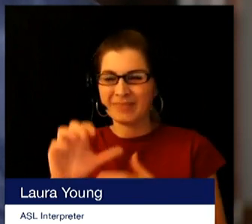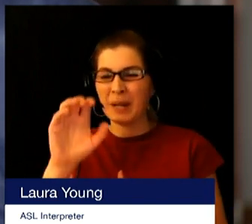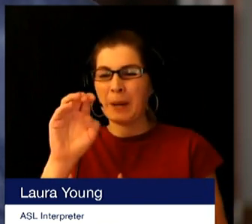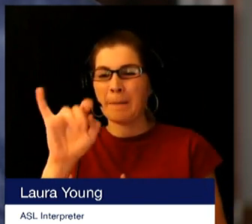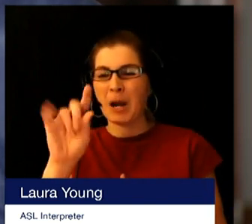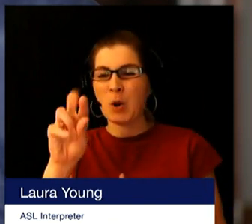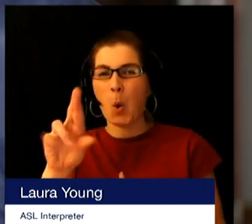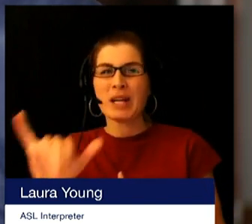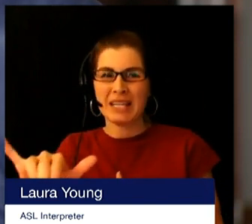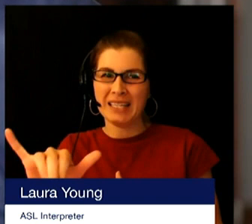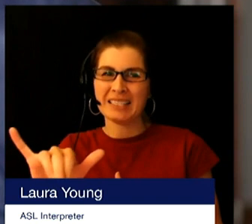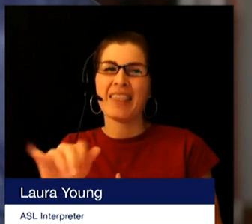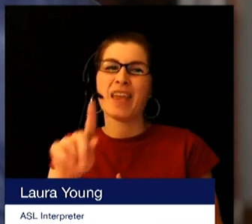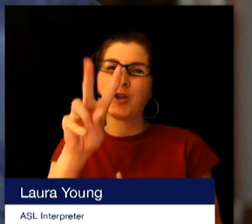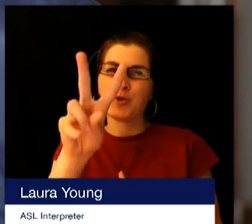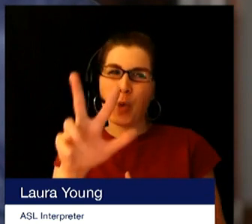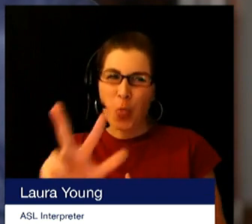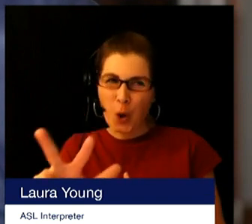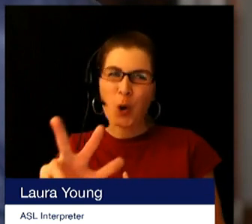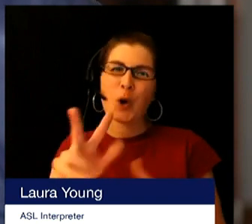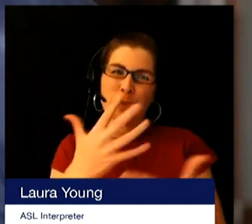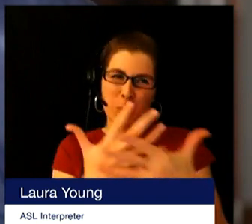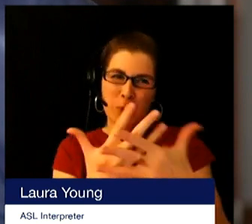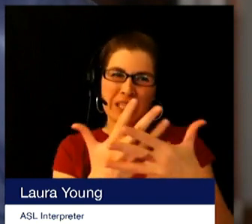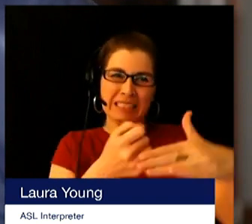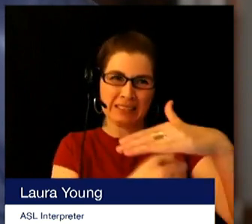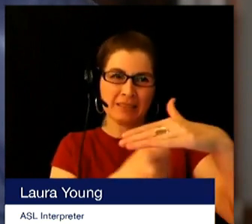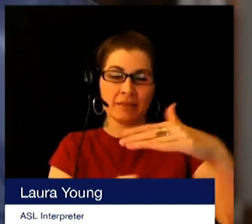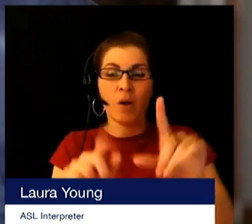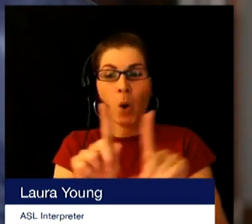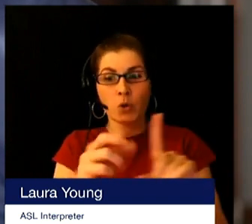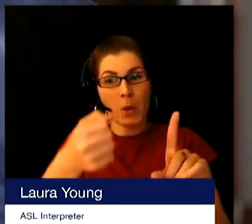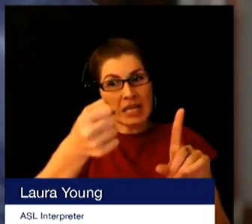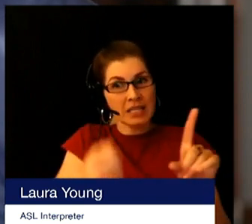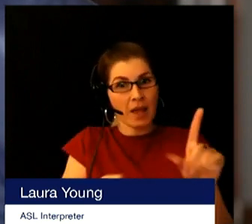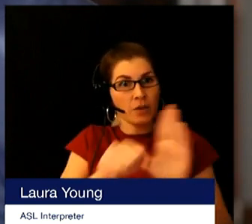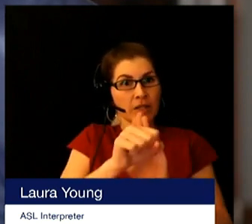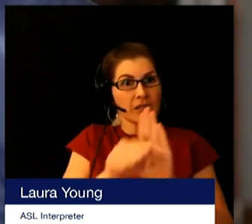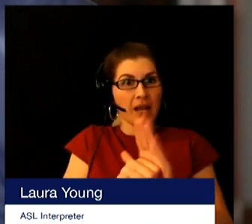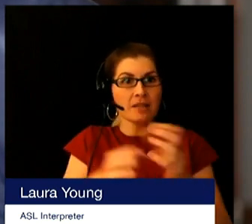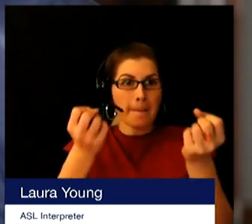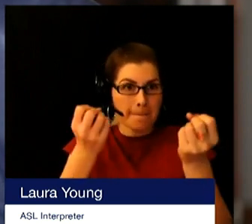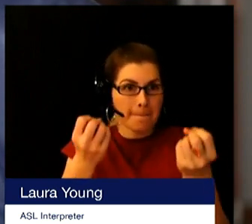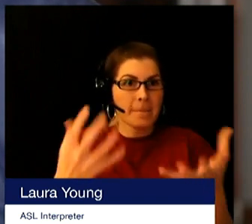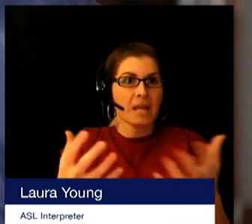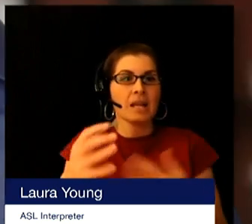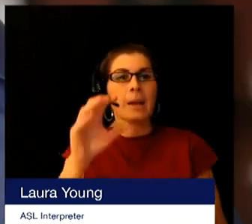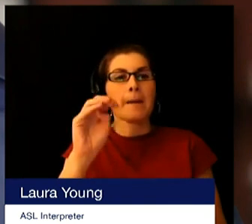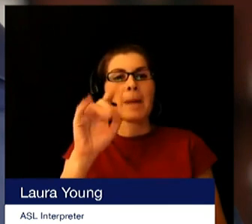population, and in some southern states, that minorities make up over 2/3 of the prison population.